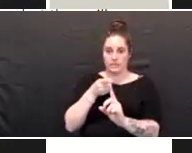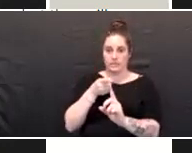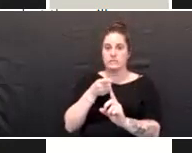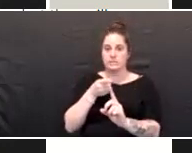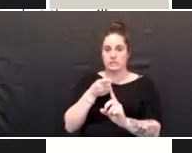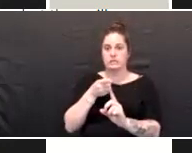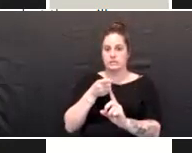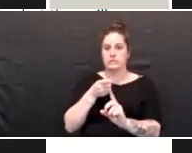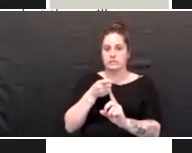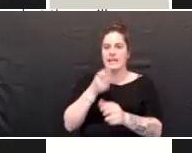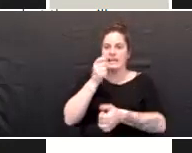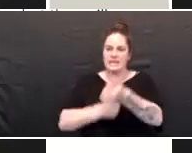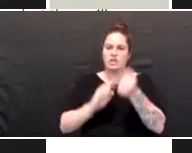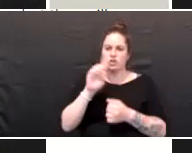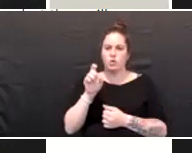each question.